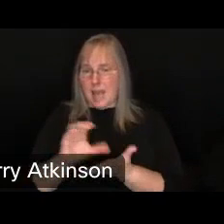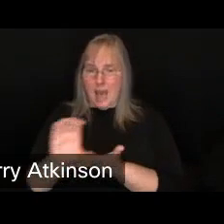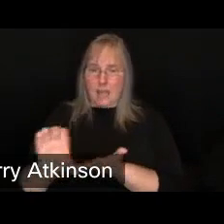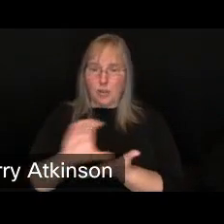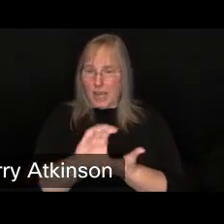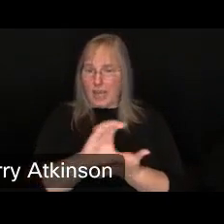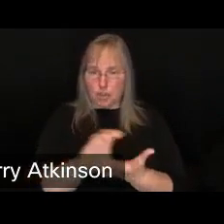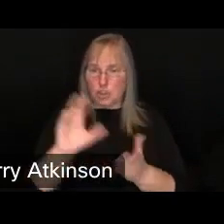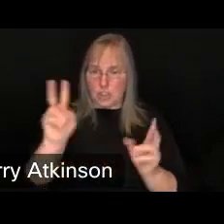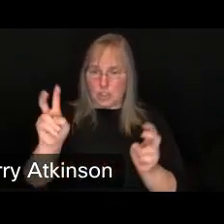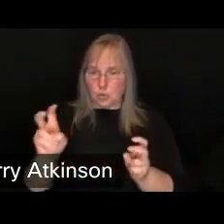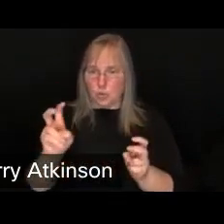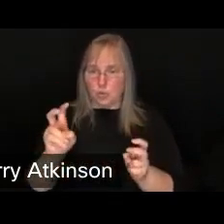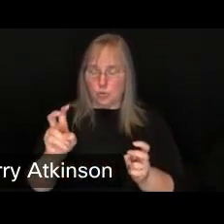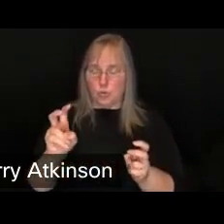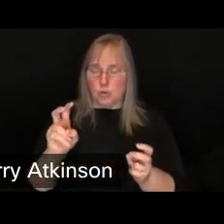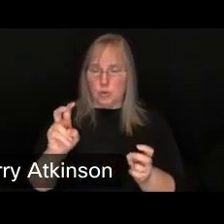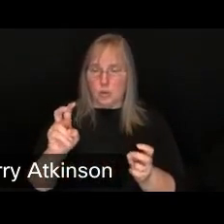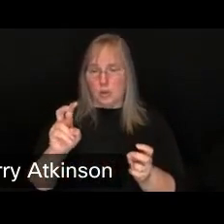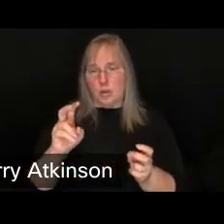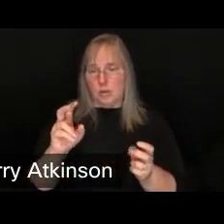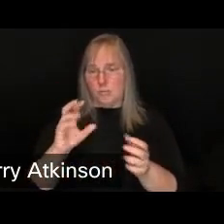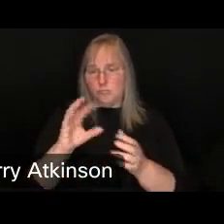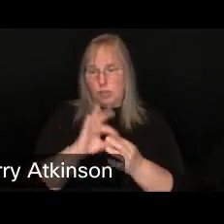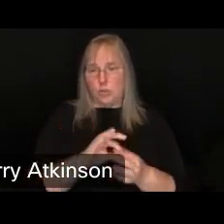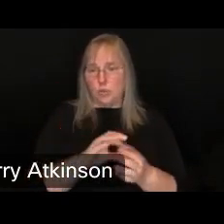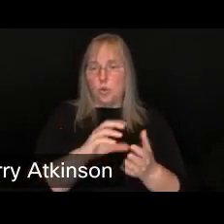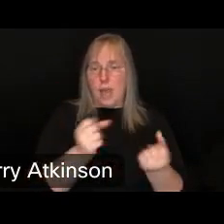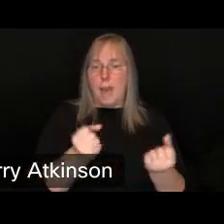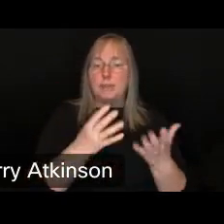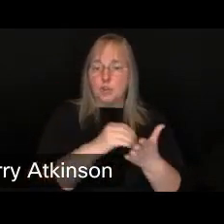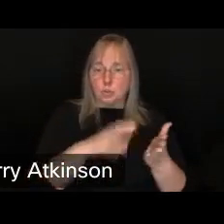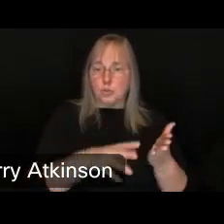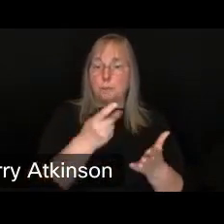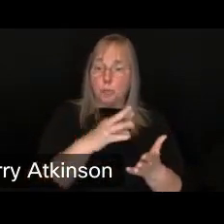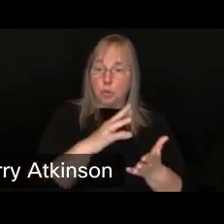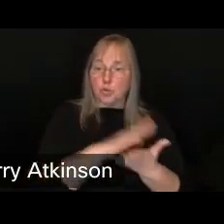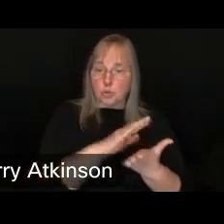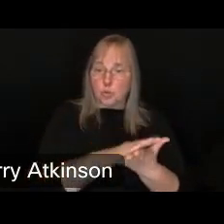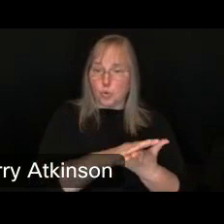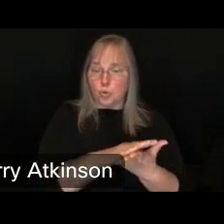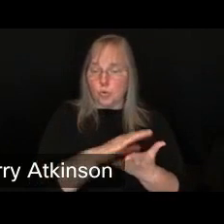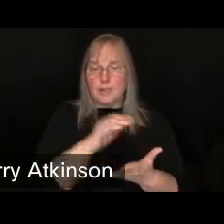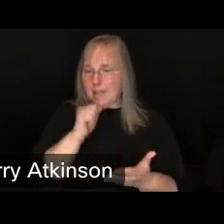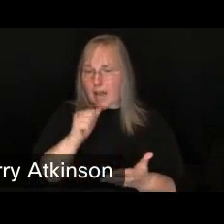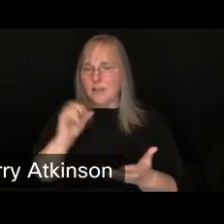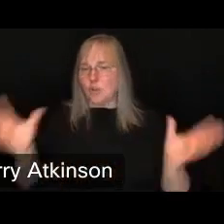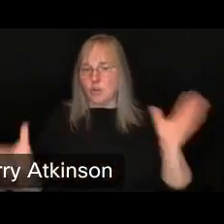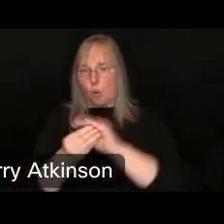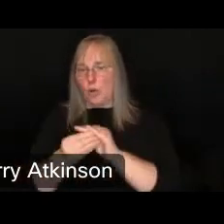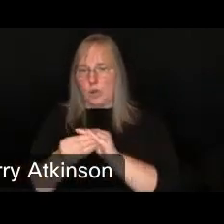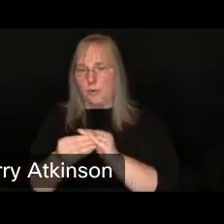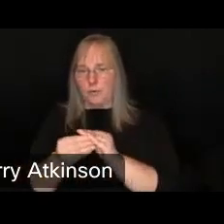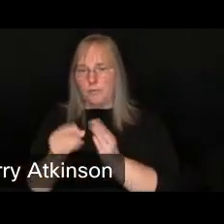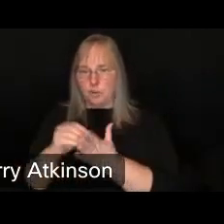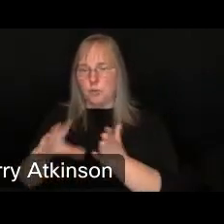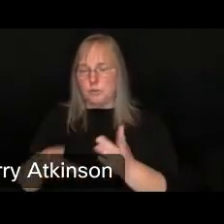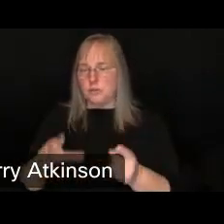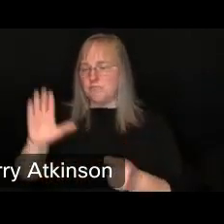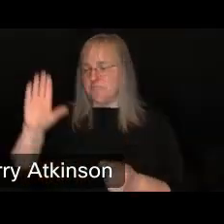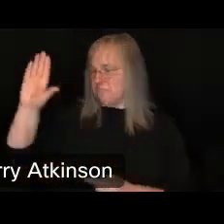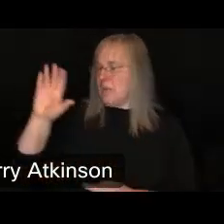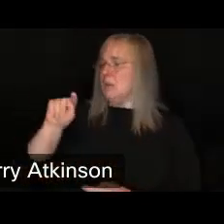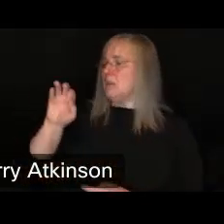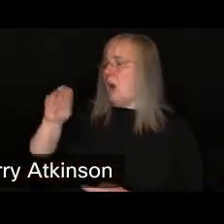to total number of students. But Todd, it's Ellen. Yeah. Okay.